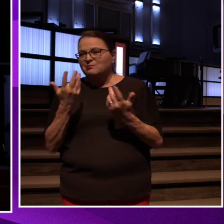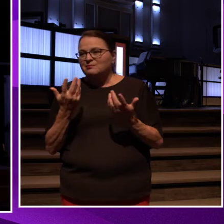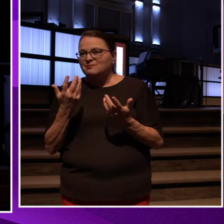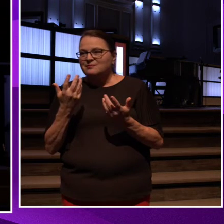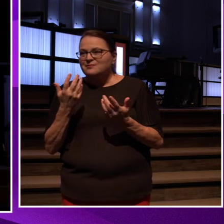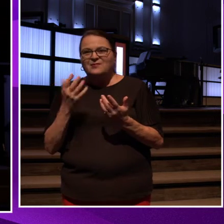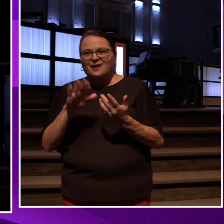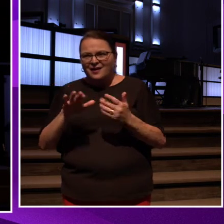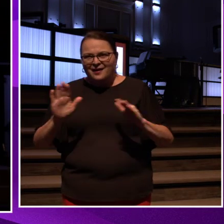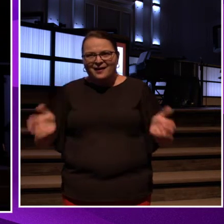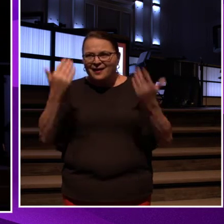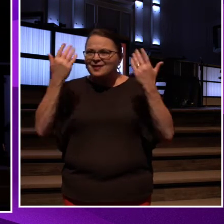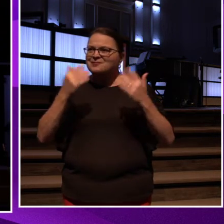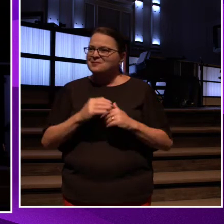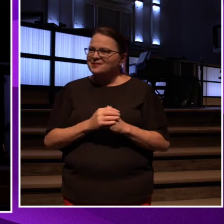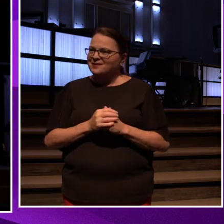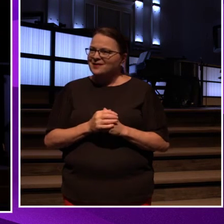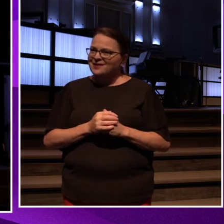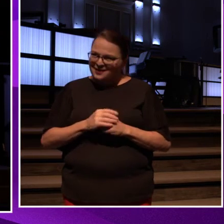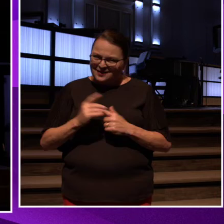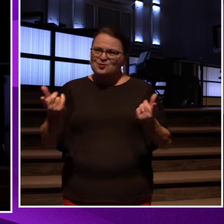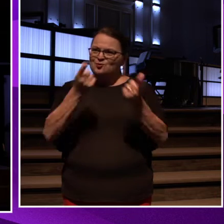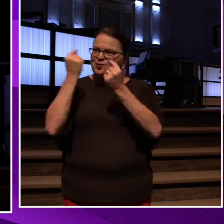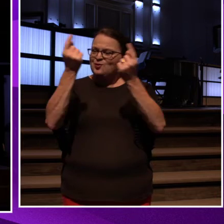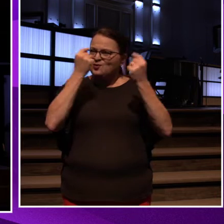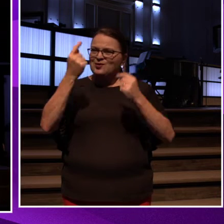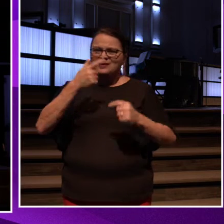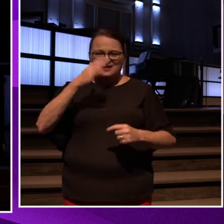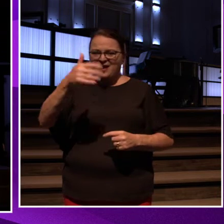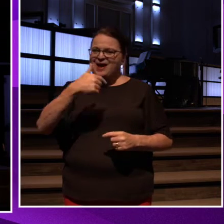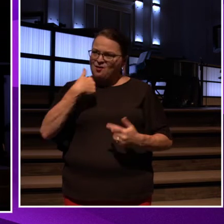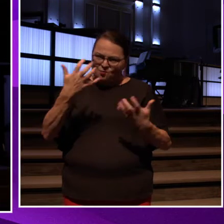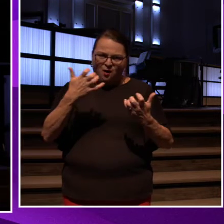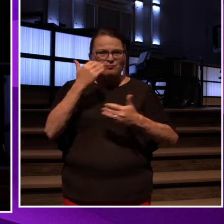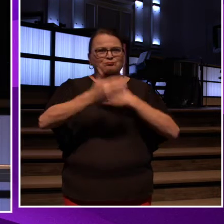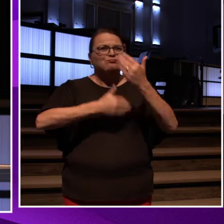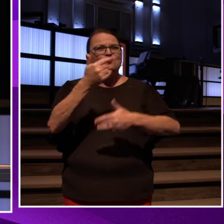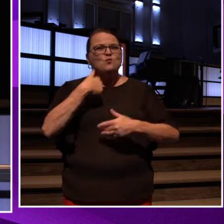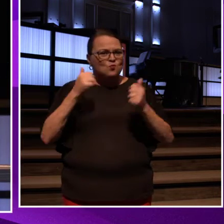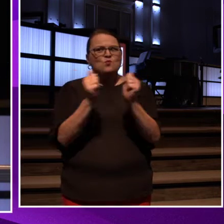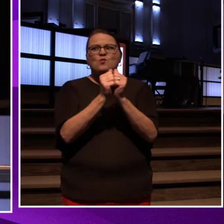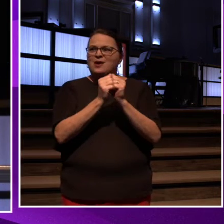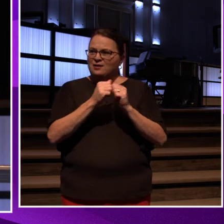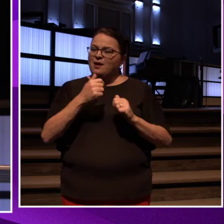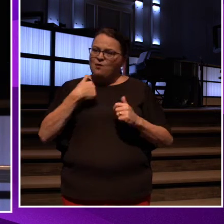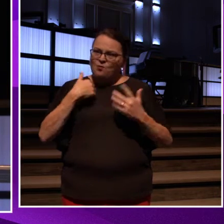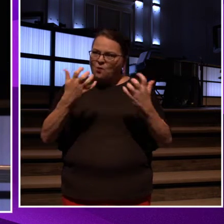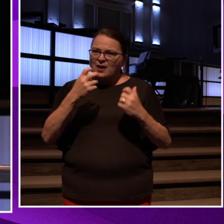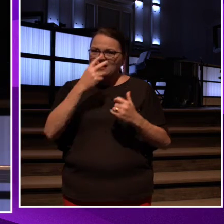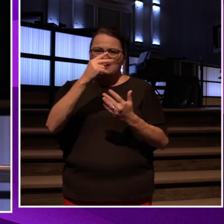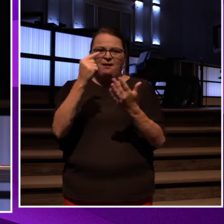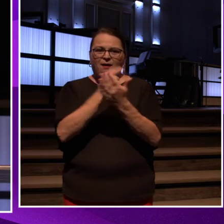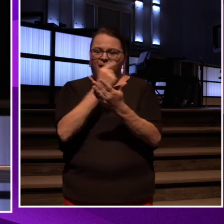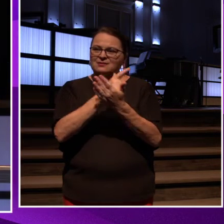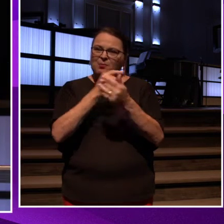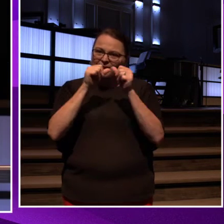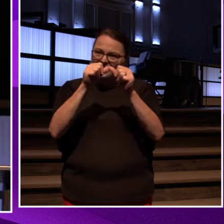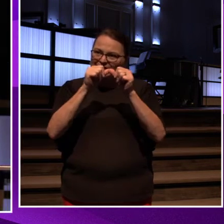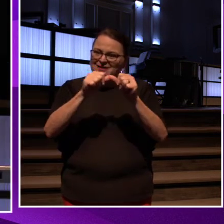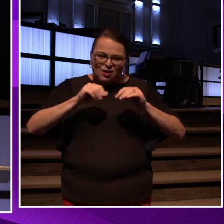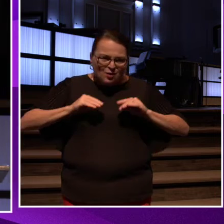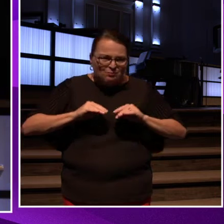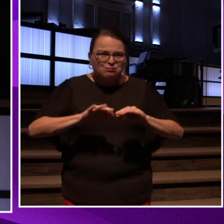for you to get back up and get up there and tell the driver, say, get out. I want to drive with you. I want to see this gospel continue to